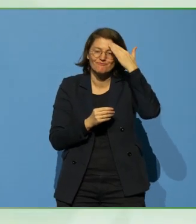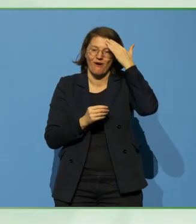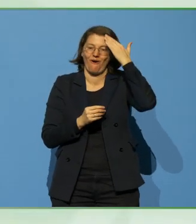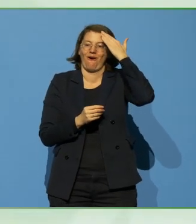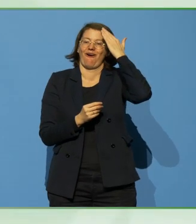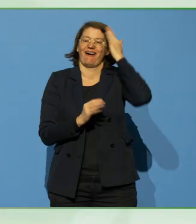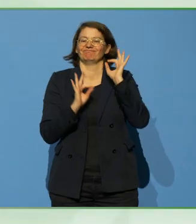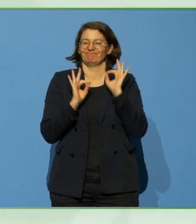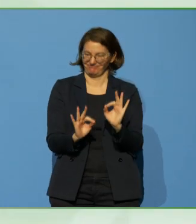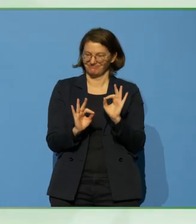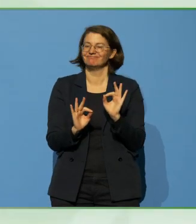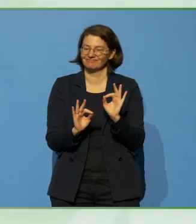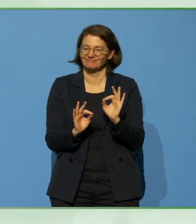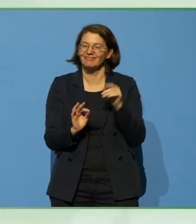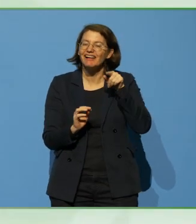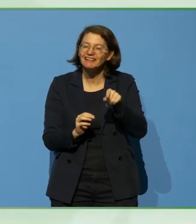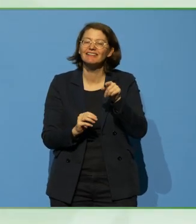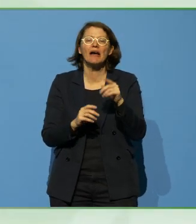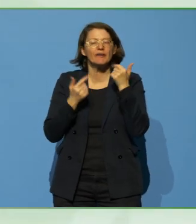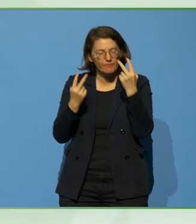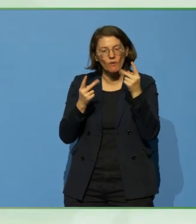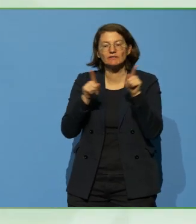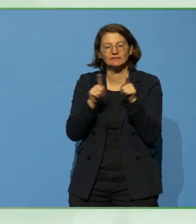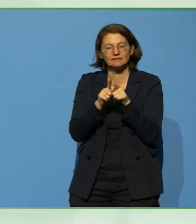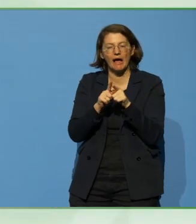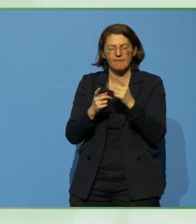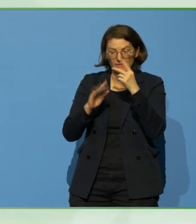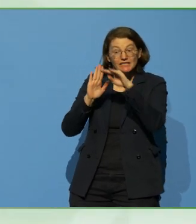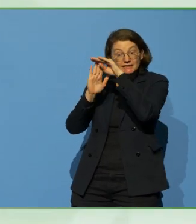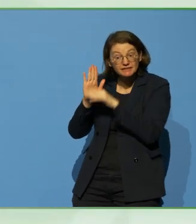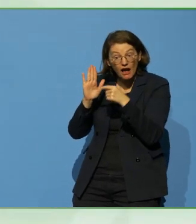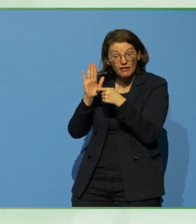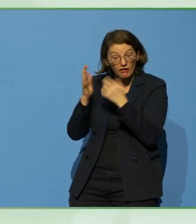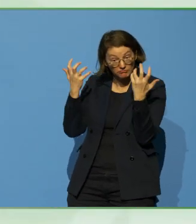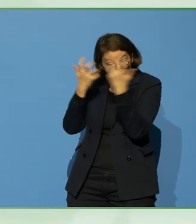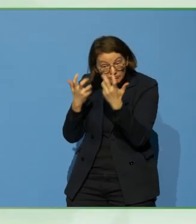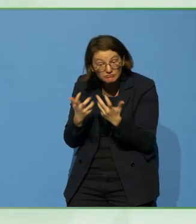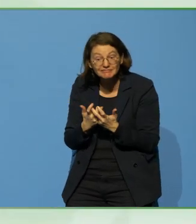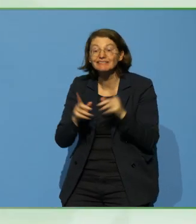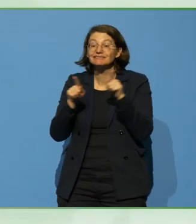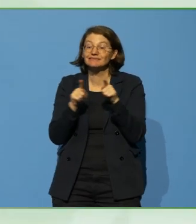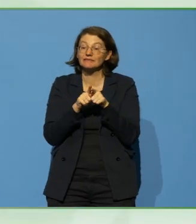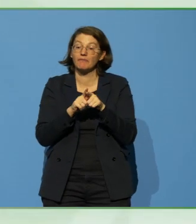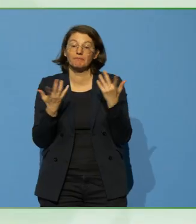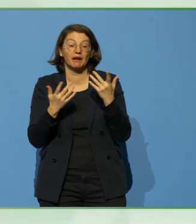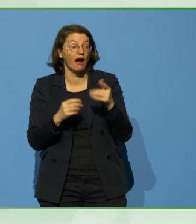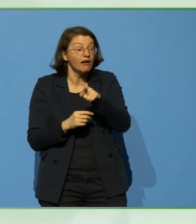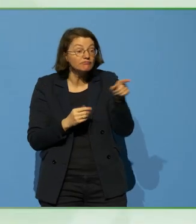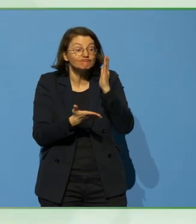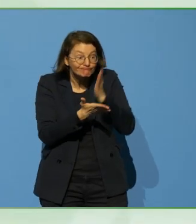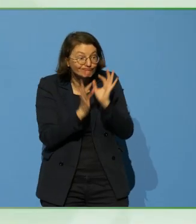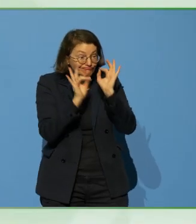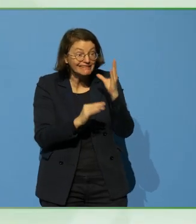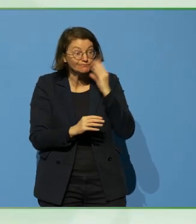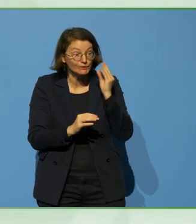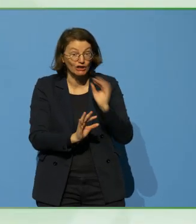that it isn't just financial services that are delivering that, but also utilities firms, community organisations. I